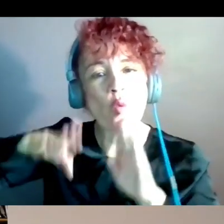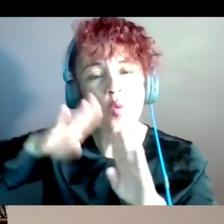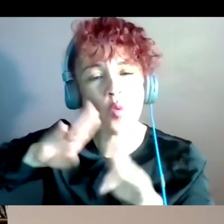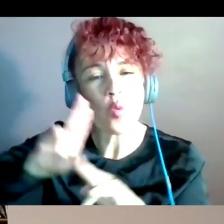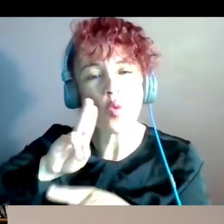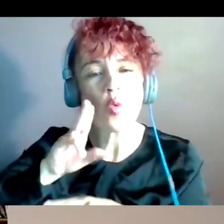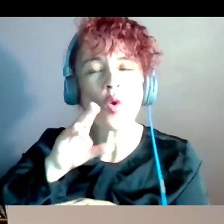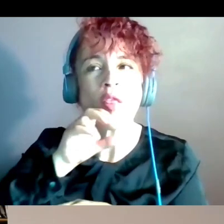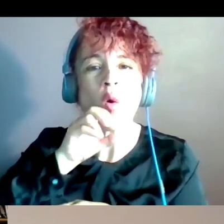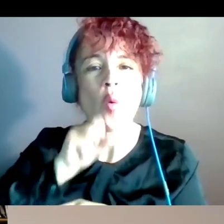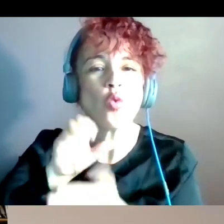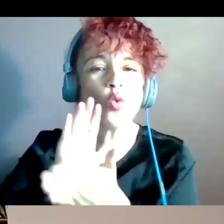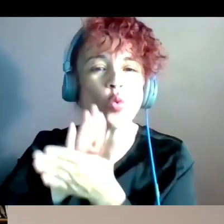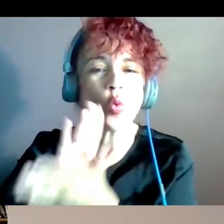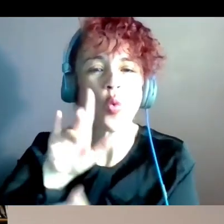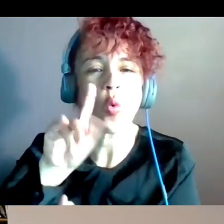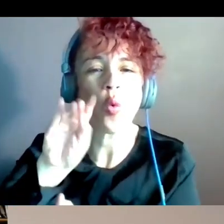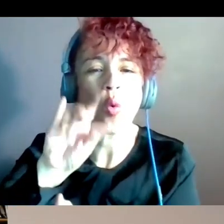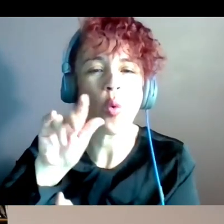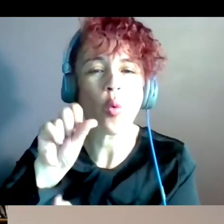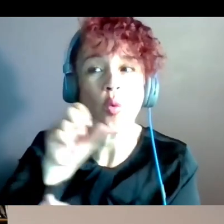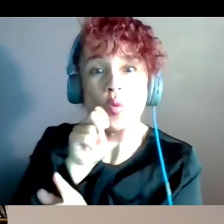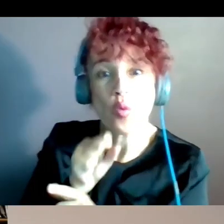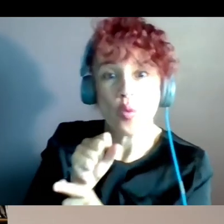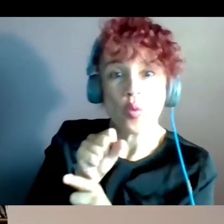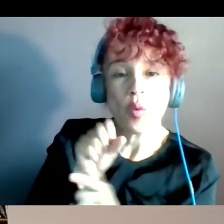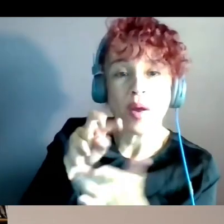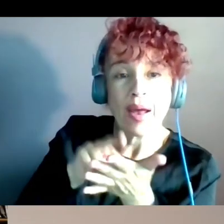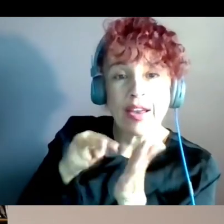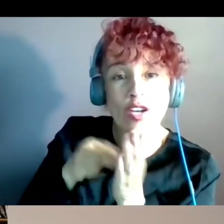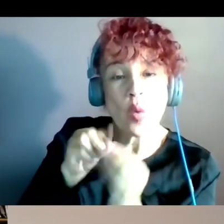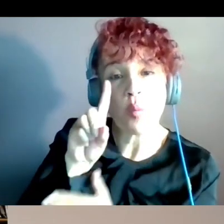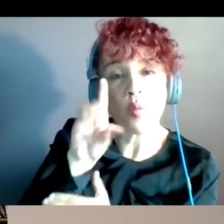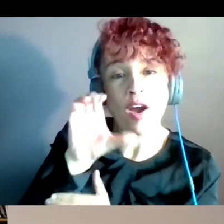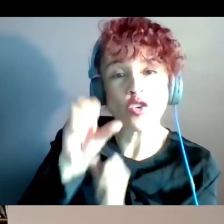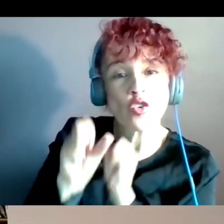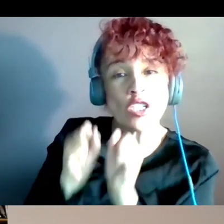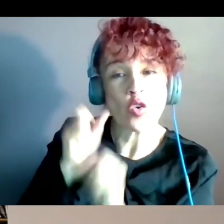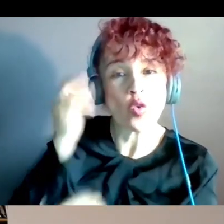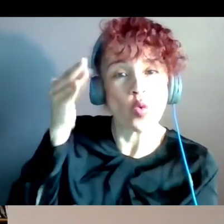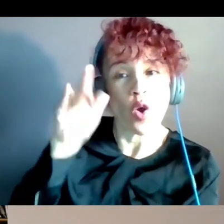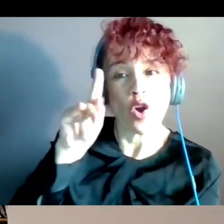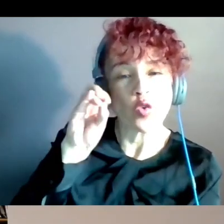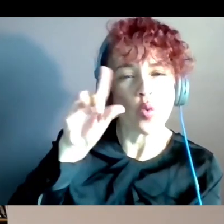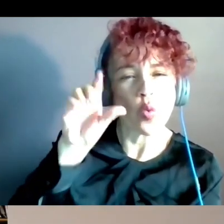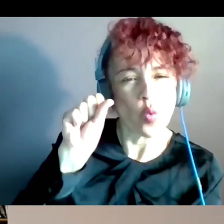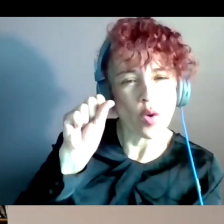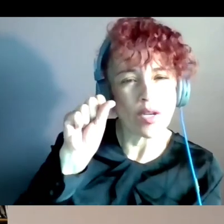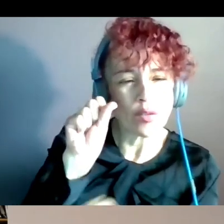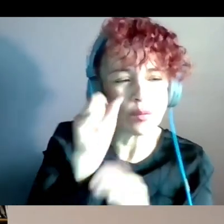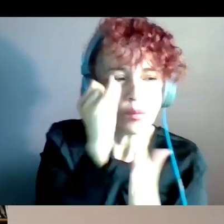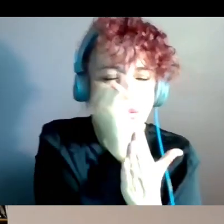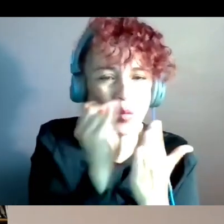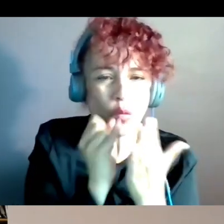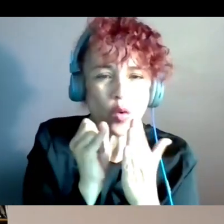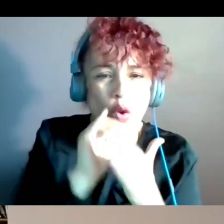old school tools is that those old school, meaning more than 100 years ago, tools were designed to work